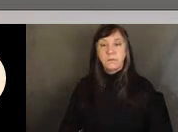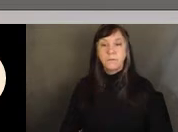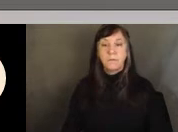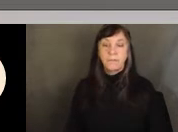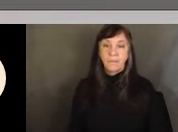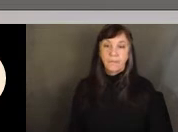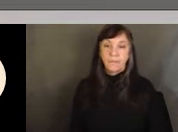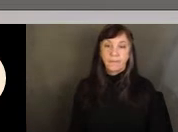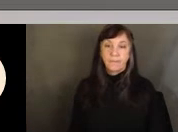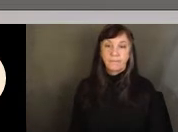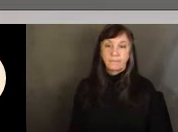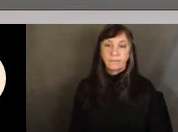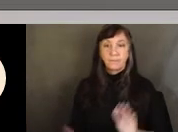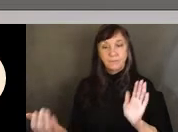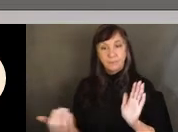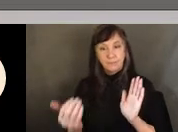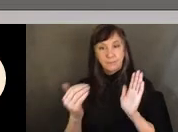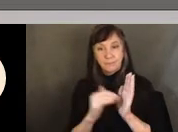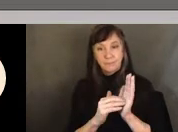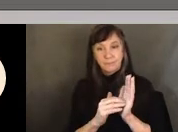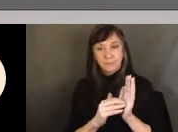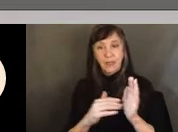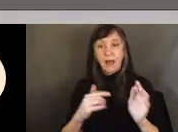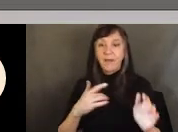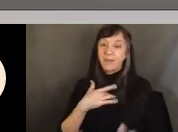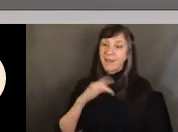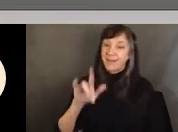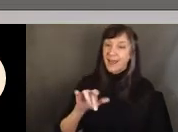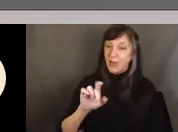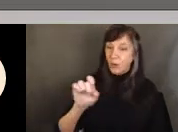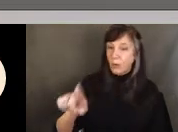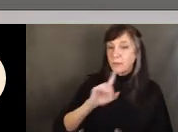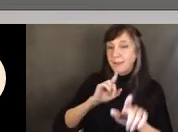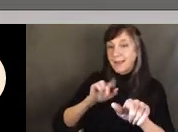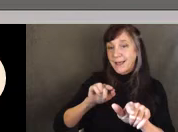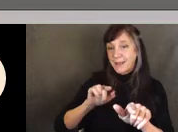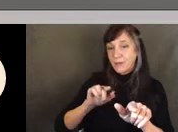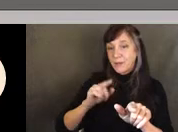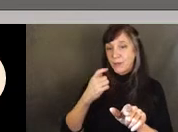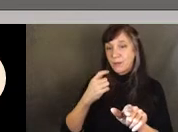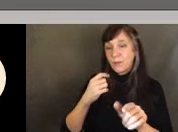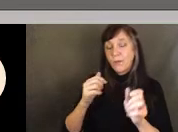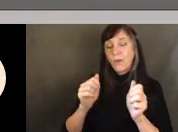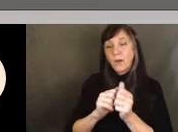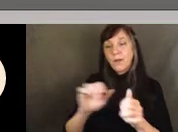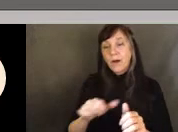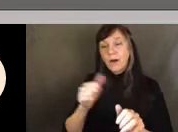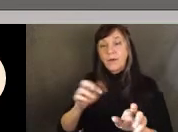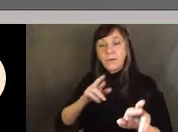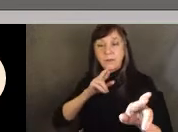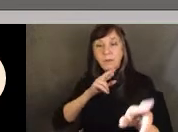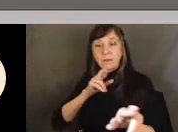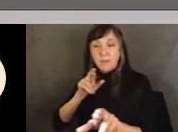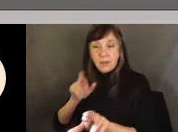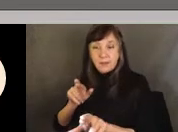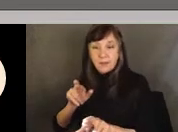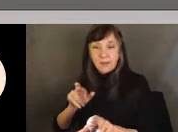And again, I do feel that this question was also answered in other forms